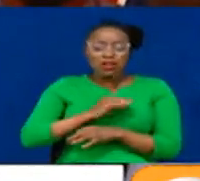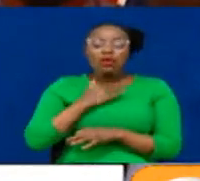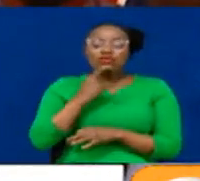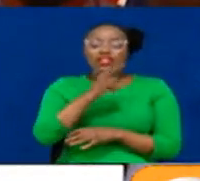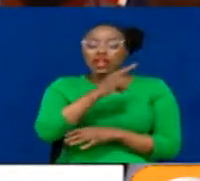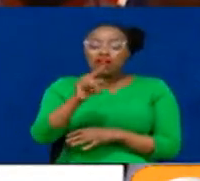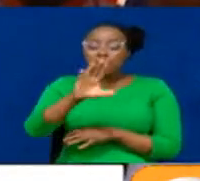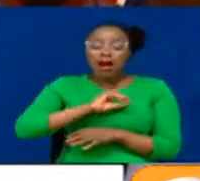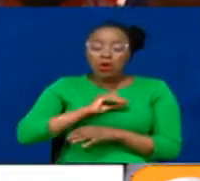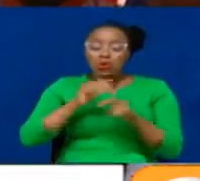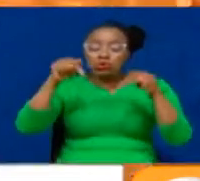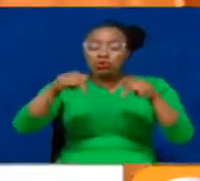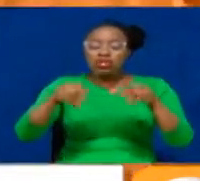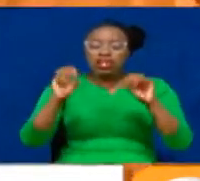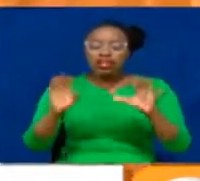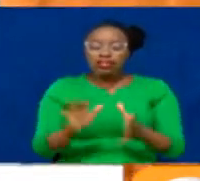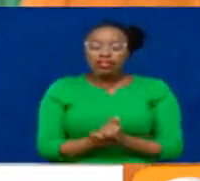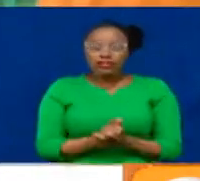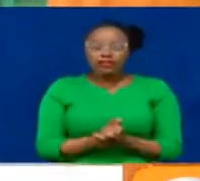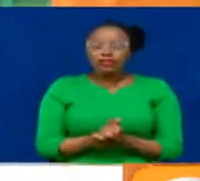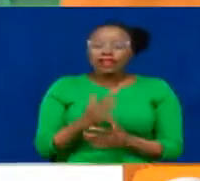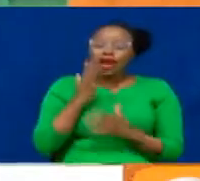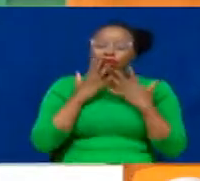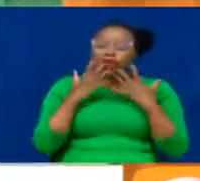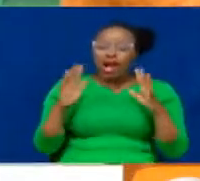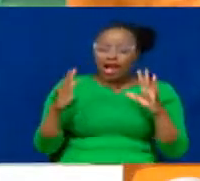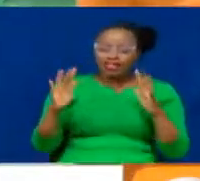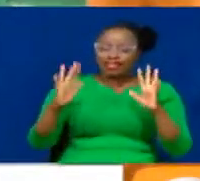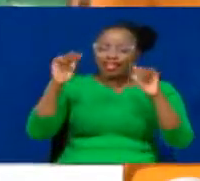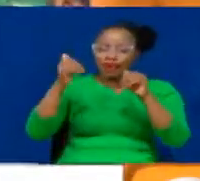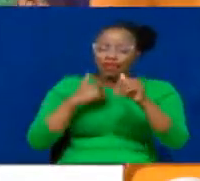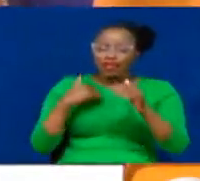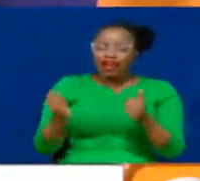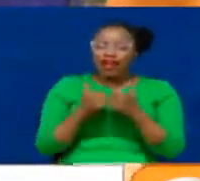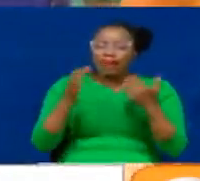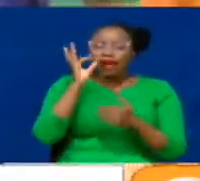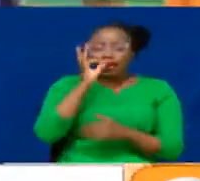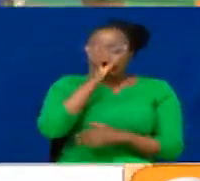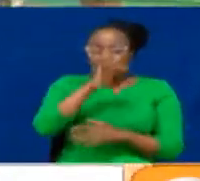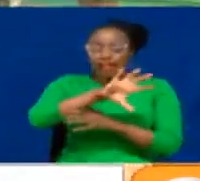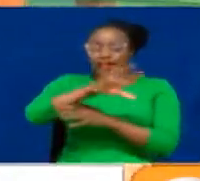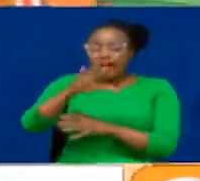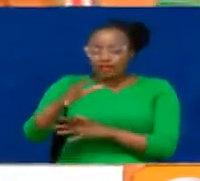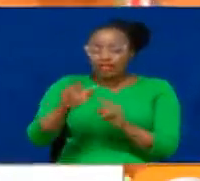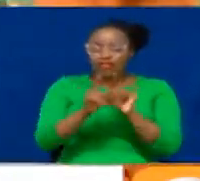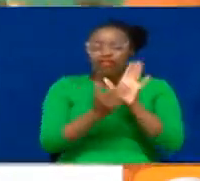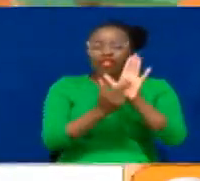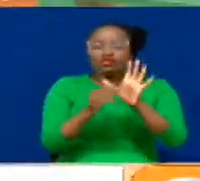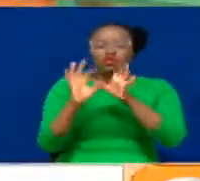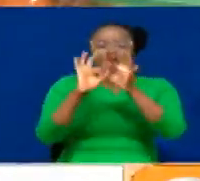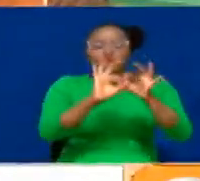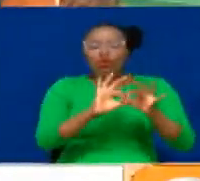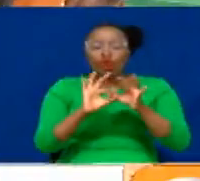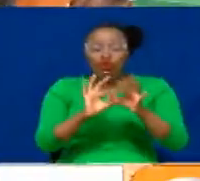Nataka niwaambie sio zao siku hii ya leo. It is a colorful ceremony that has been held here in Nyeri County that is symbolic of